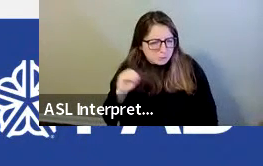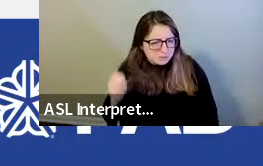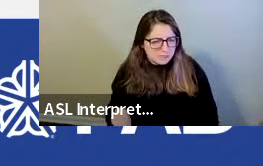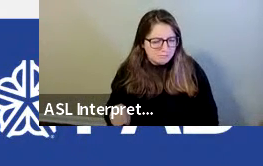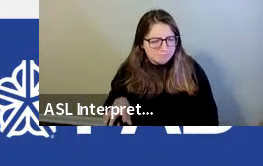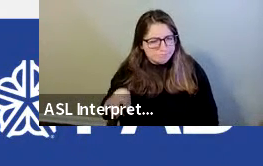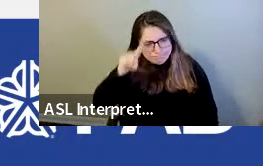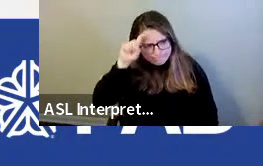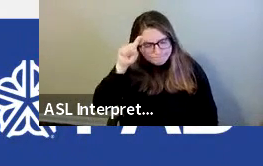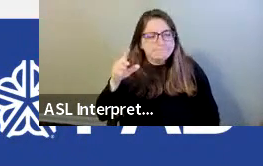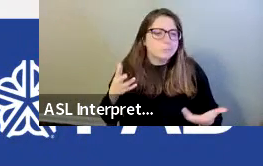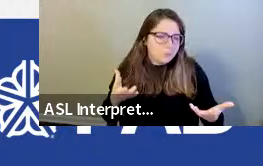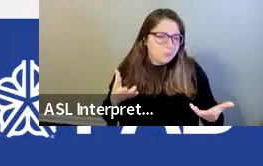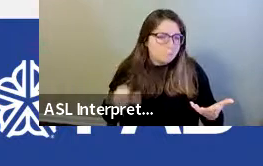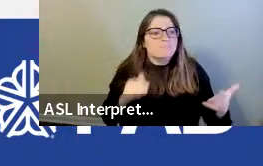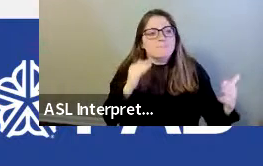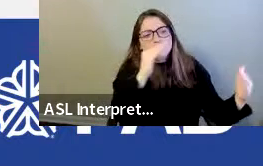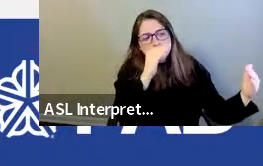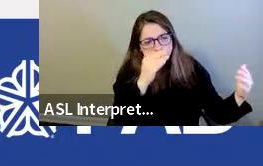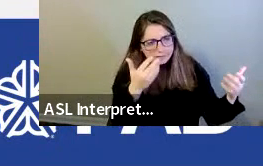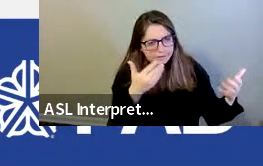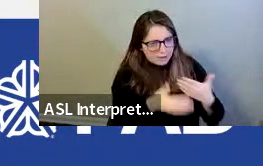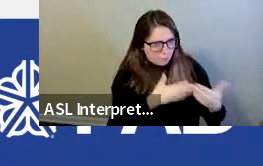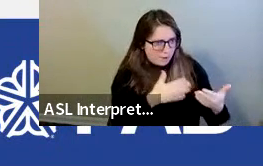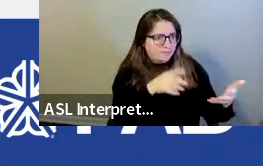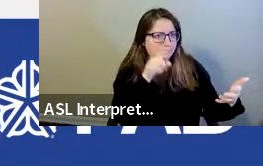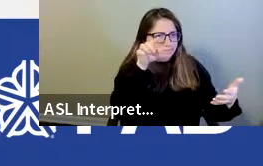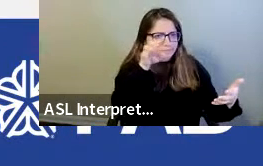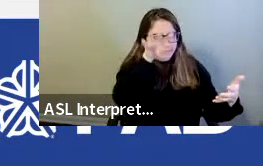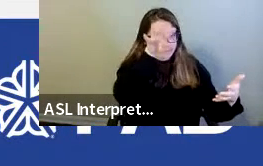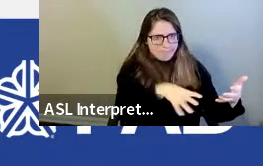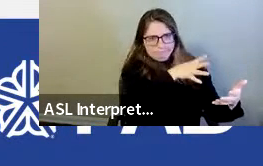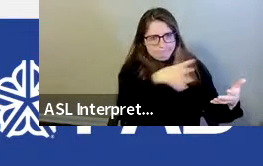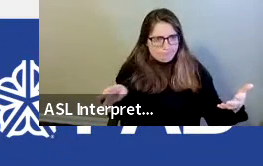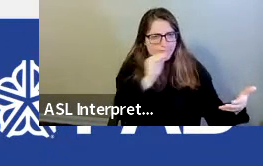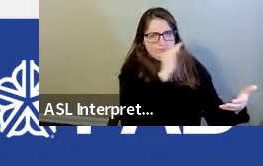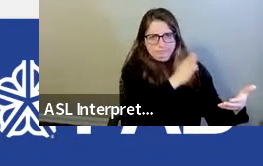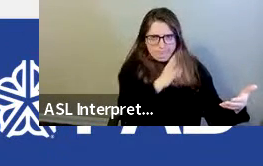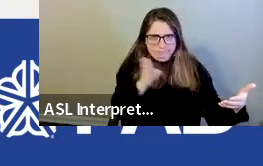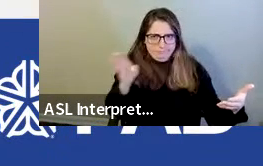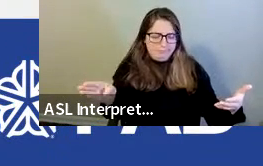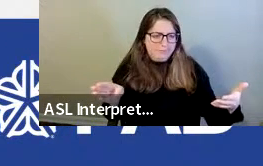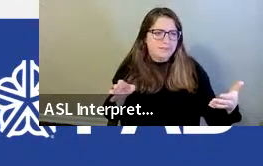misconducts files and ranking them based on where they fall in their respective class.